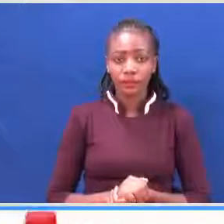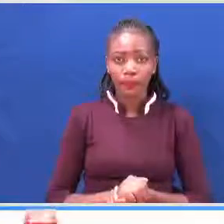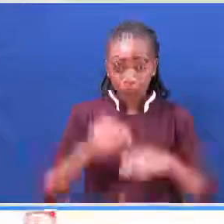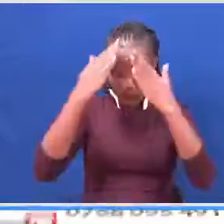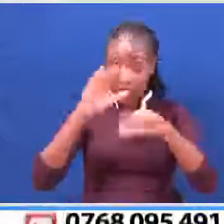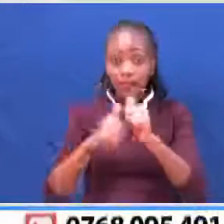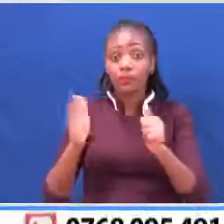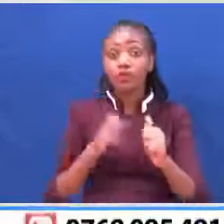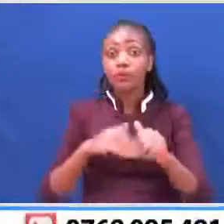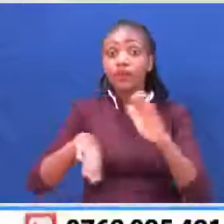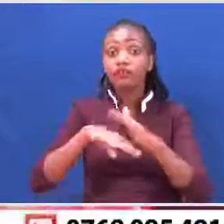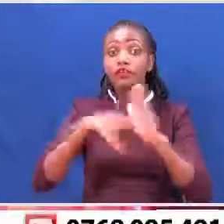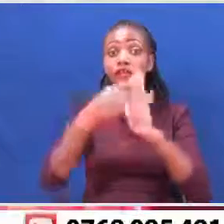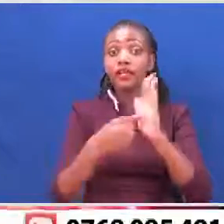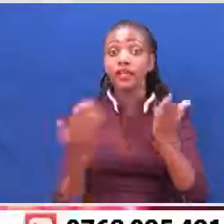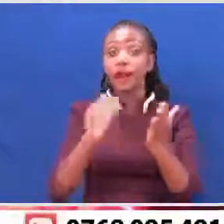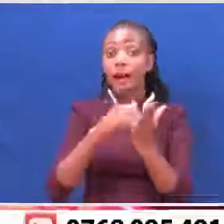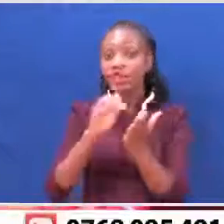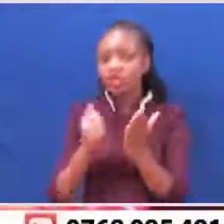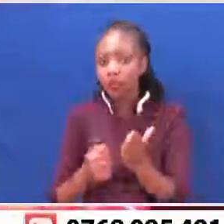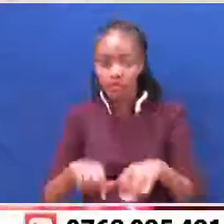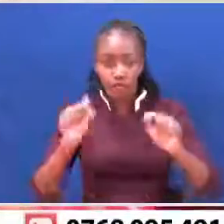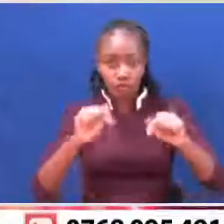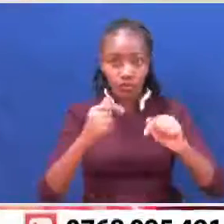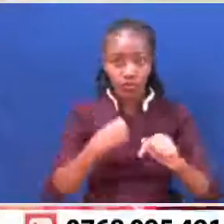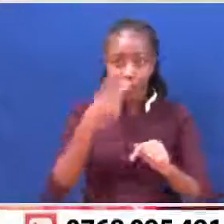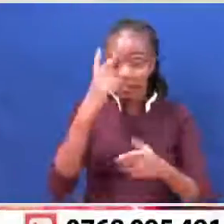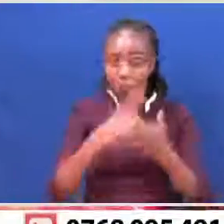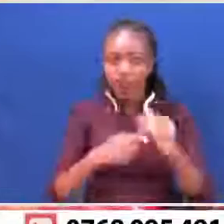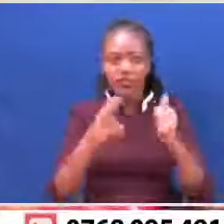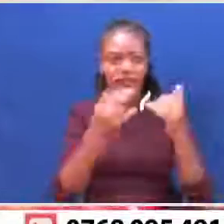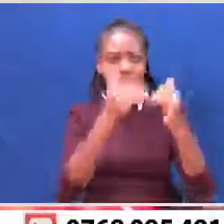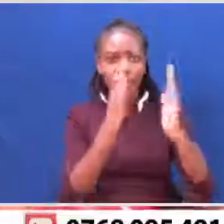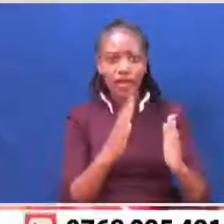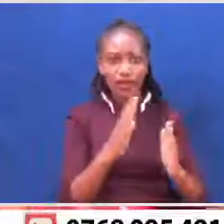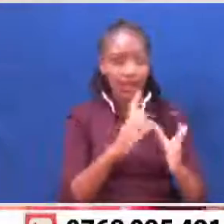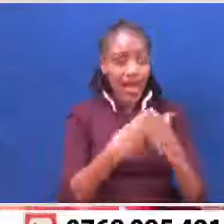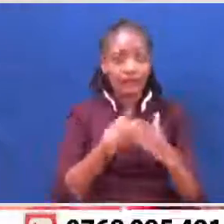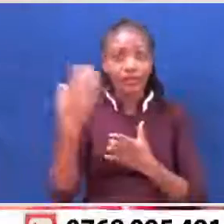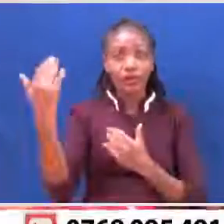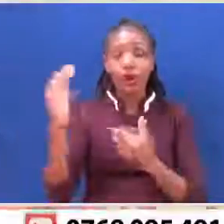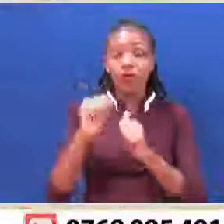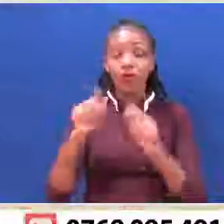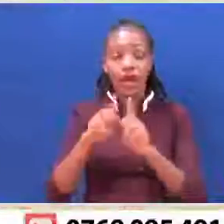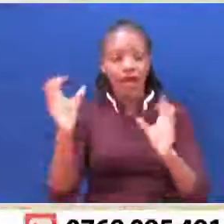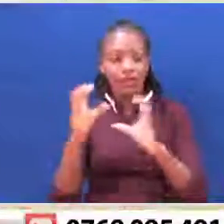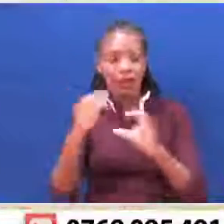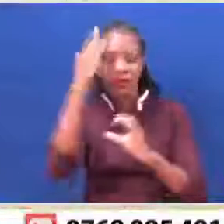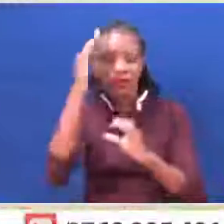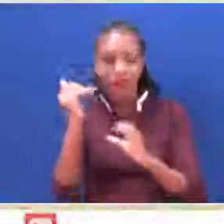sub-county, Machakos. So of course leo nimeona at least 7 players wenye niko na matumaini kama coach kwa